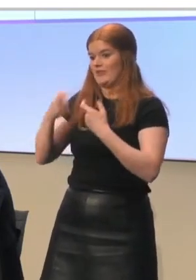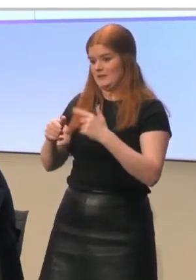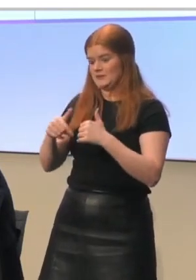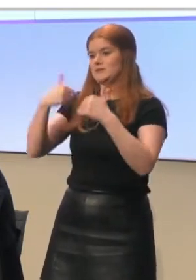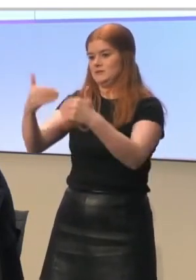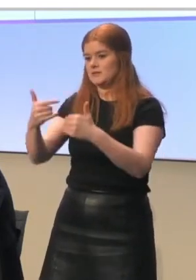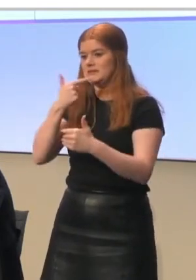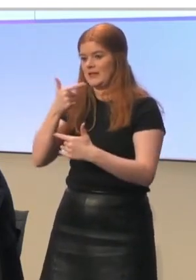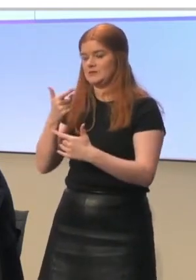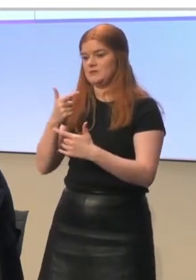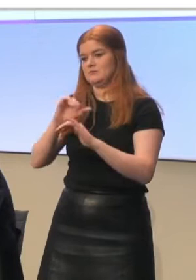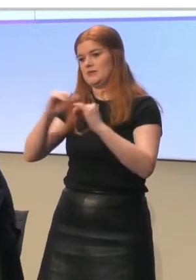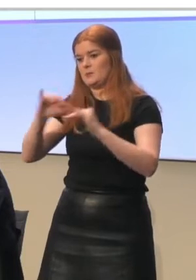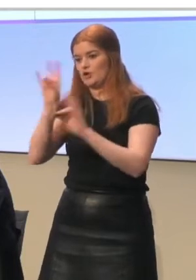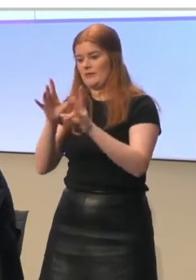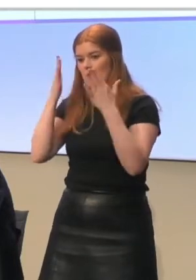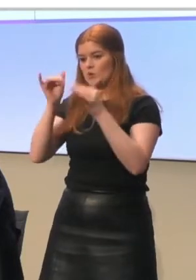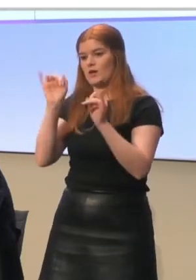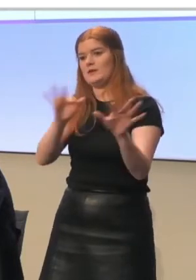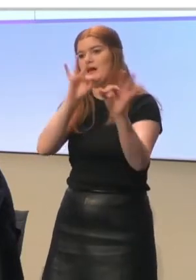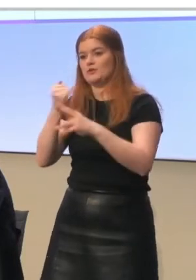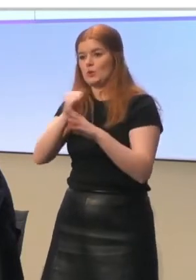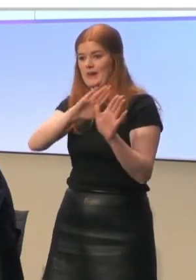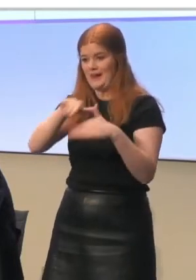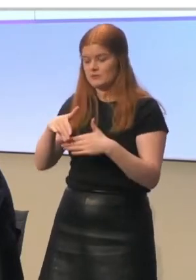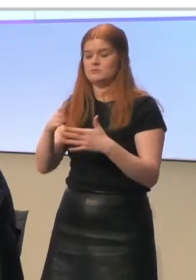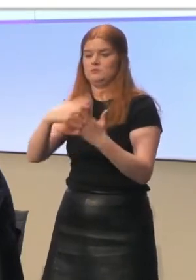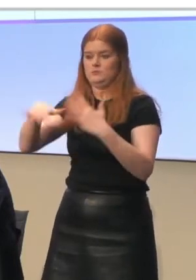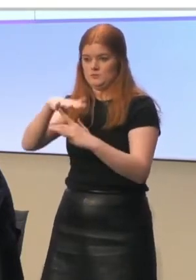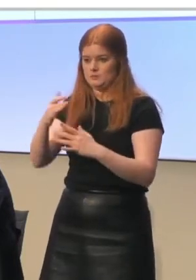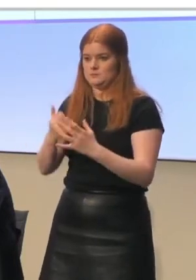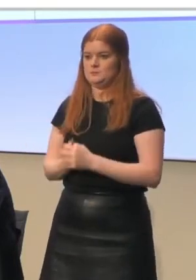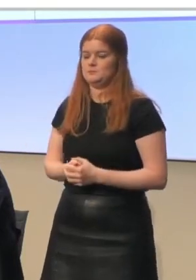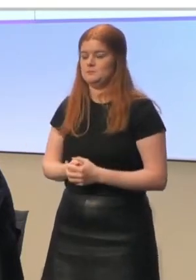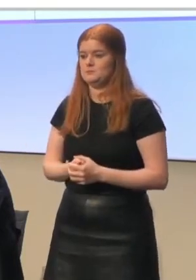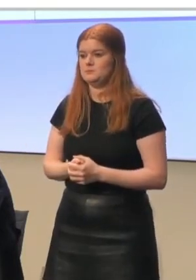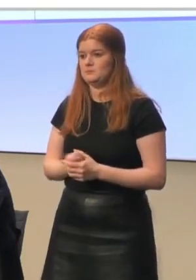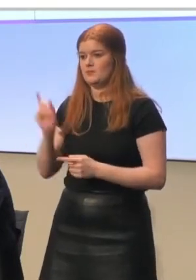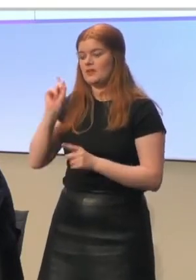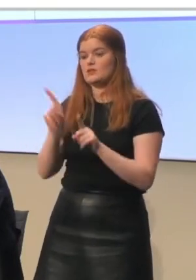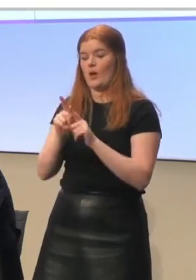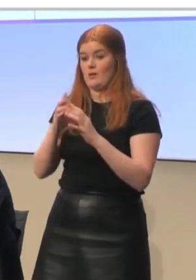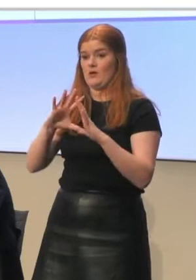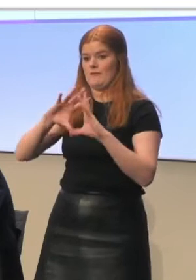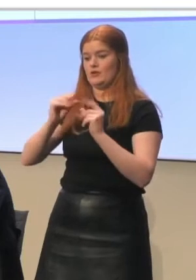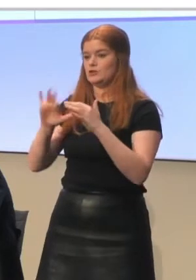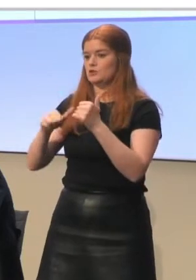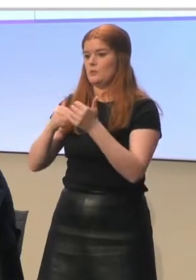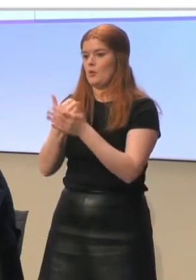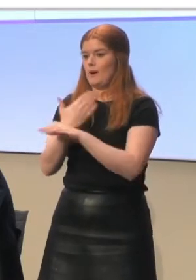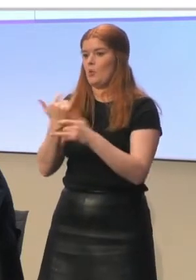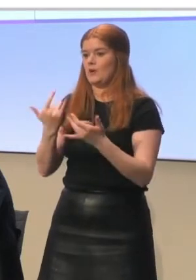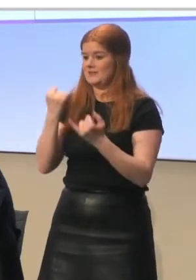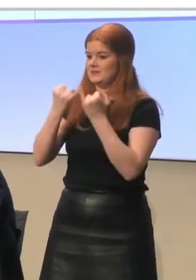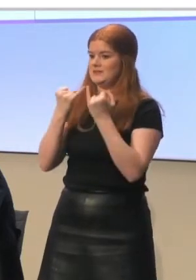survey focusing on the post-school settings where people are going to. And then this is all supplemented with a